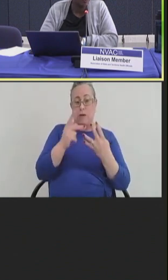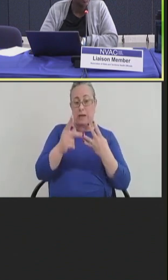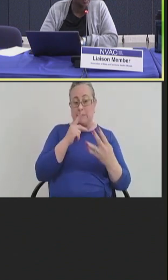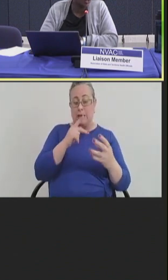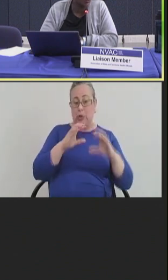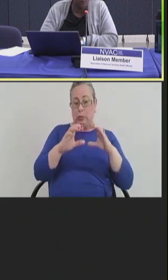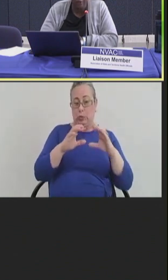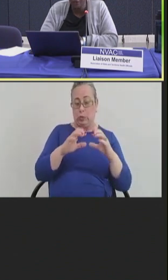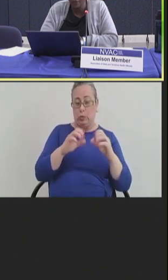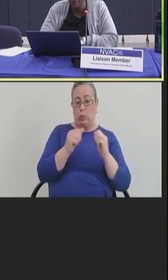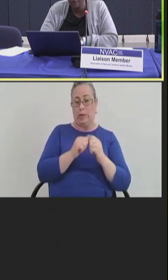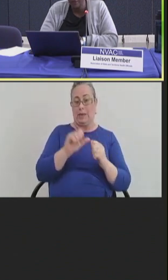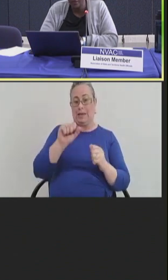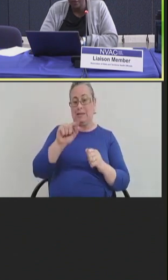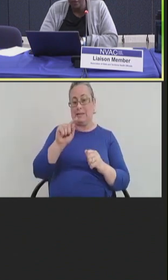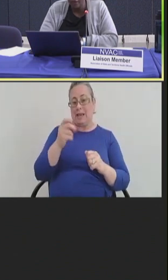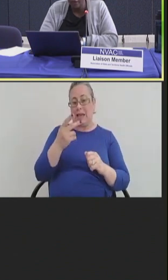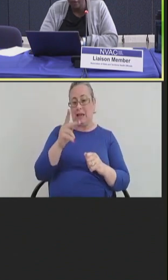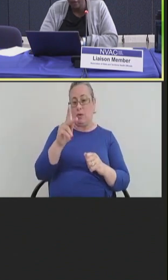among stakeholders.